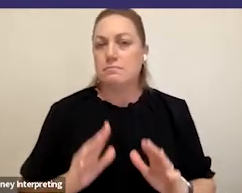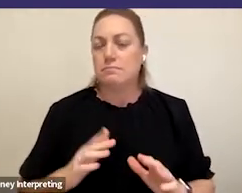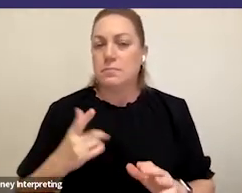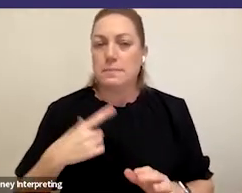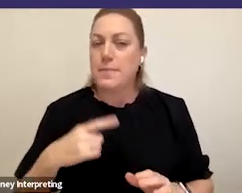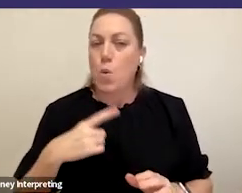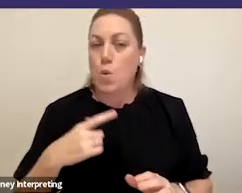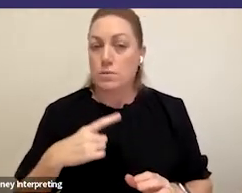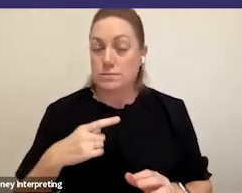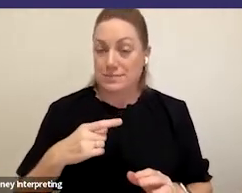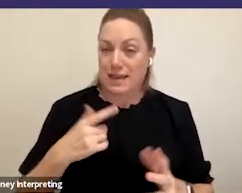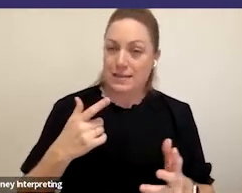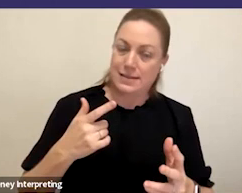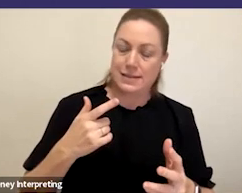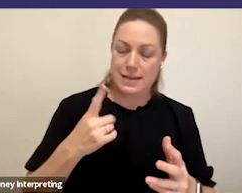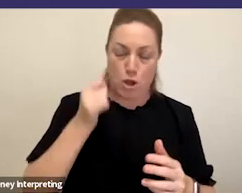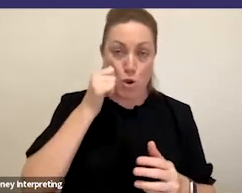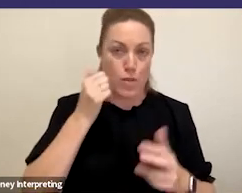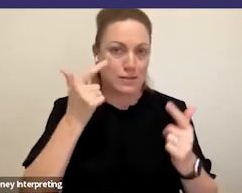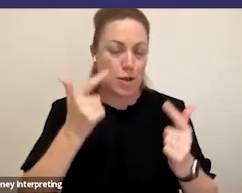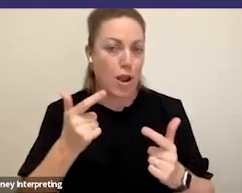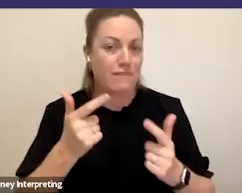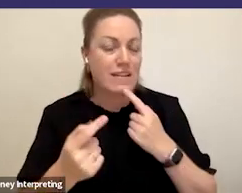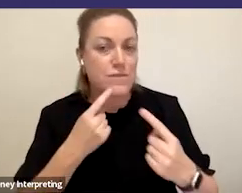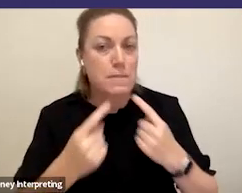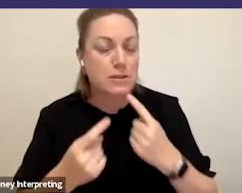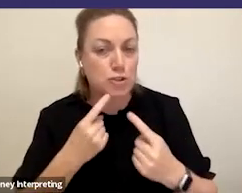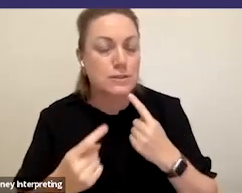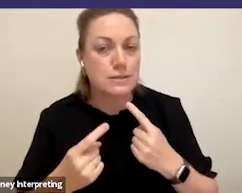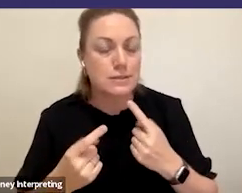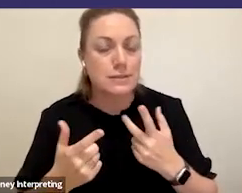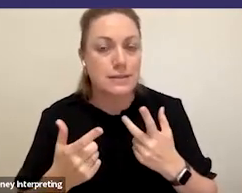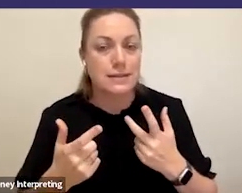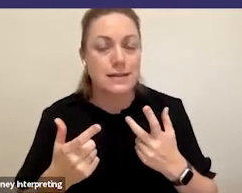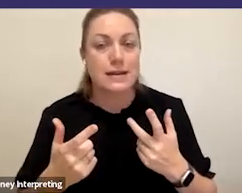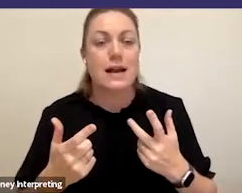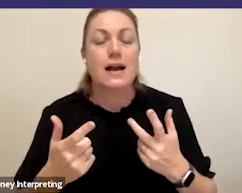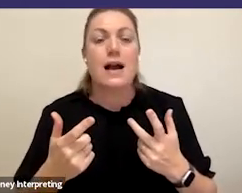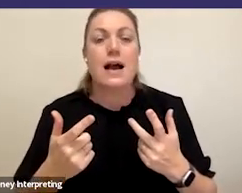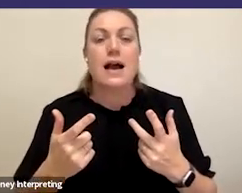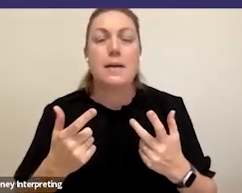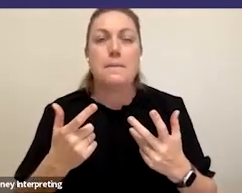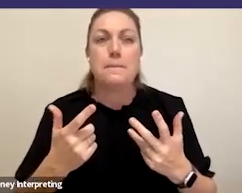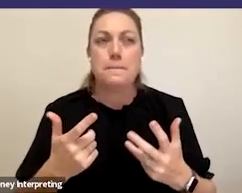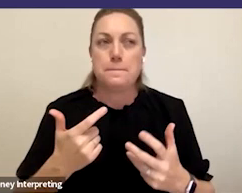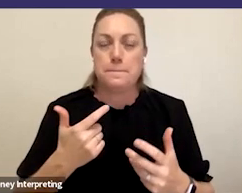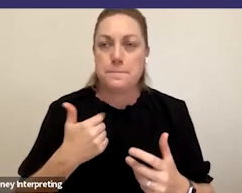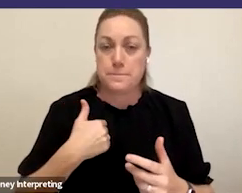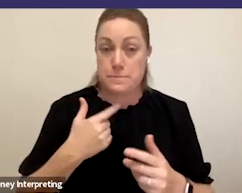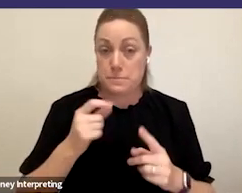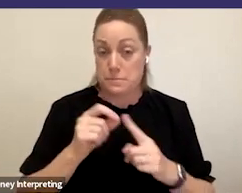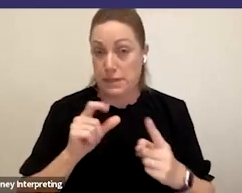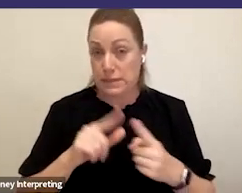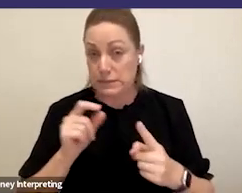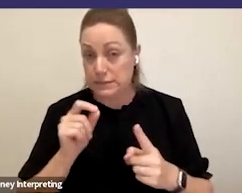that I can imagine that might have been a lot of information, and it kind of speaks to where the